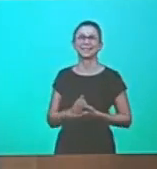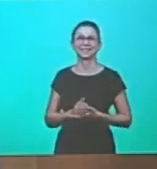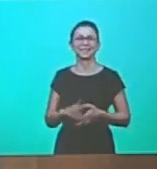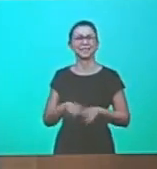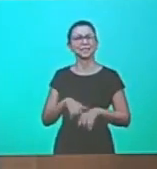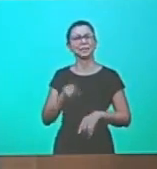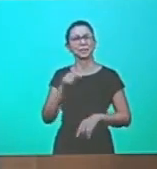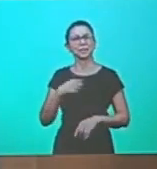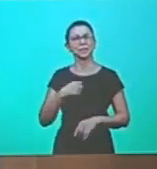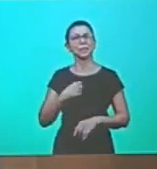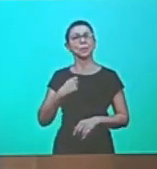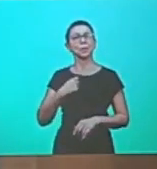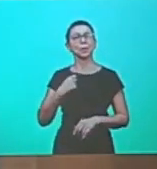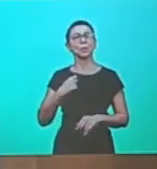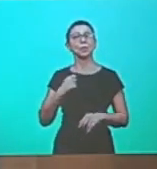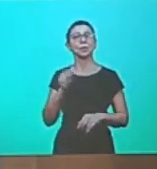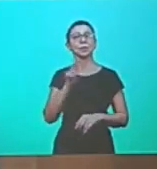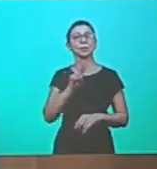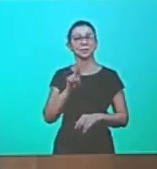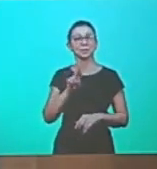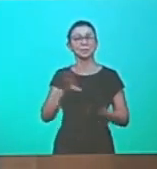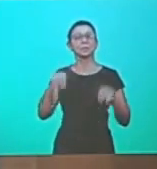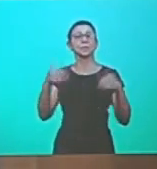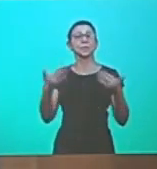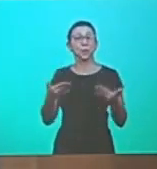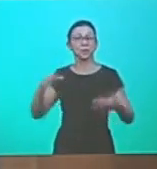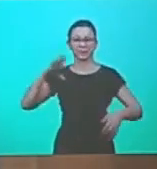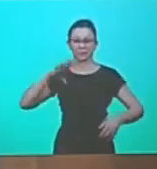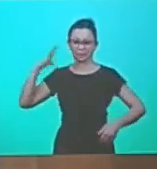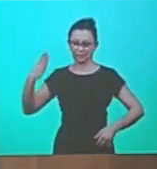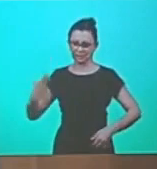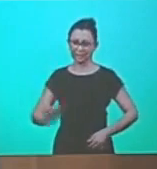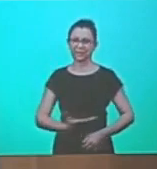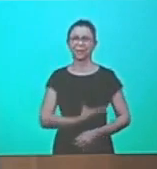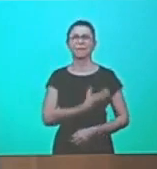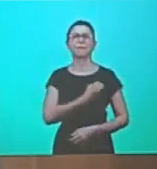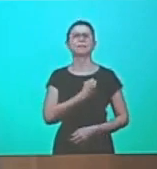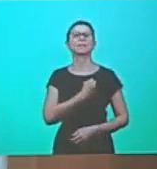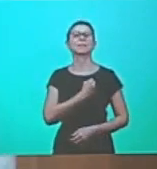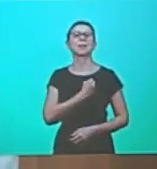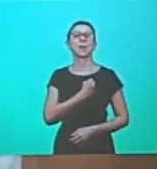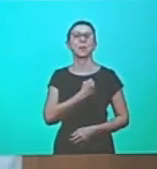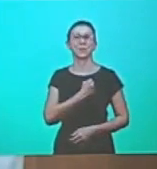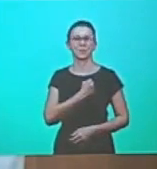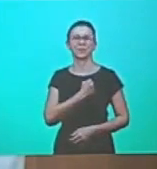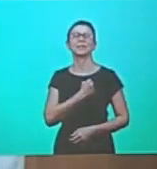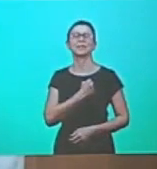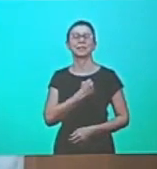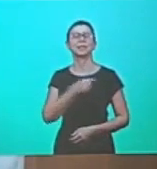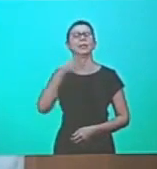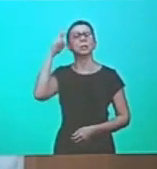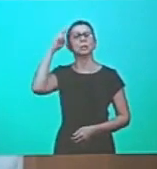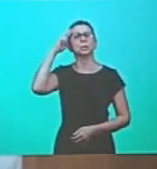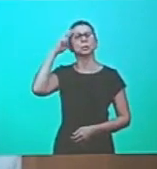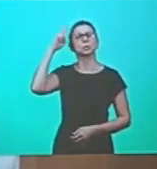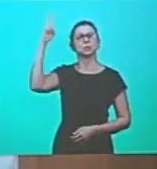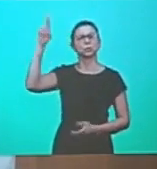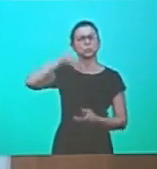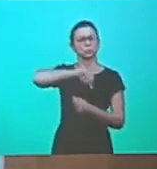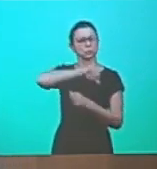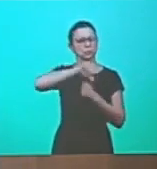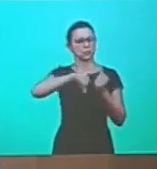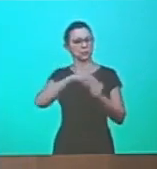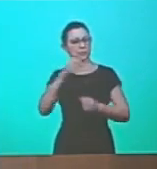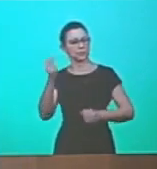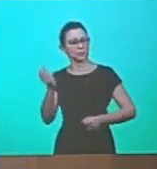when we attend God's wedding, we're going to also receive these special garments. These garments are called garments of